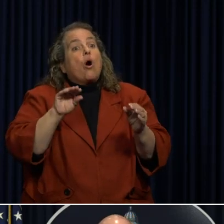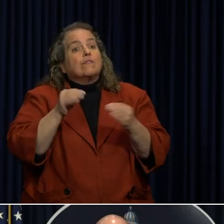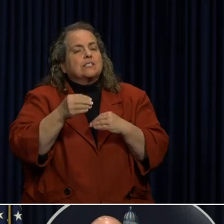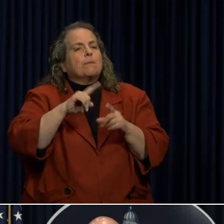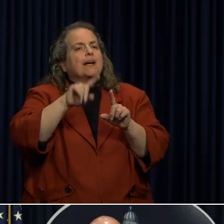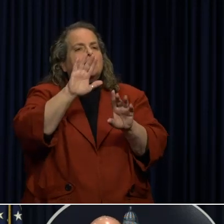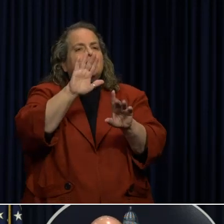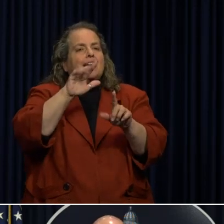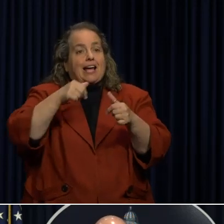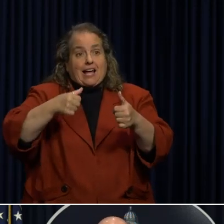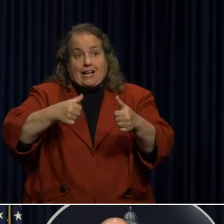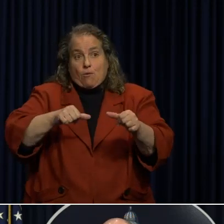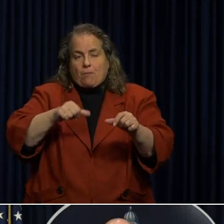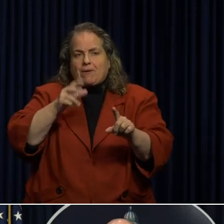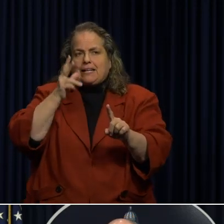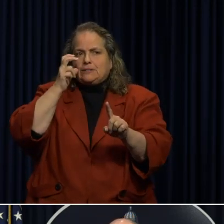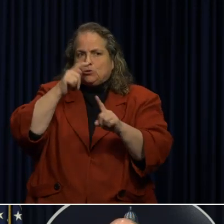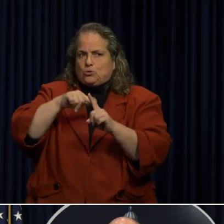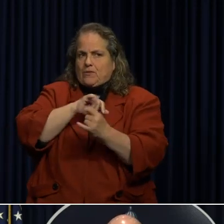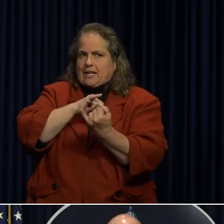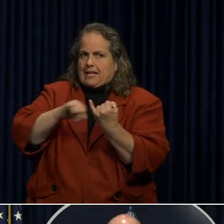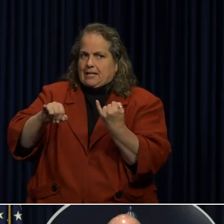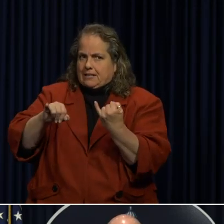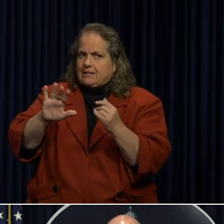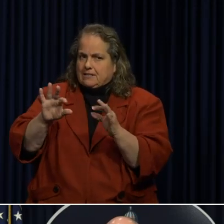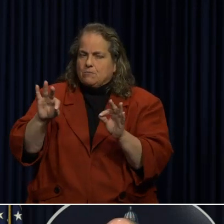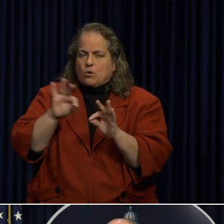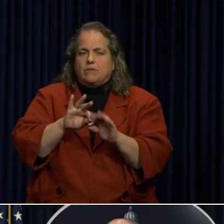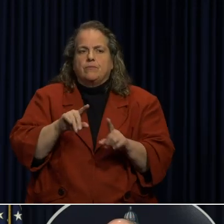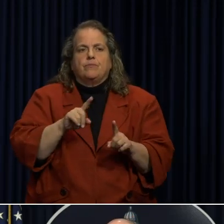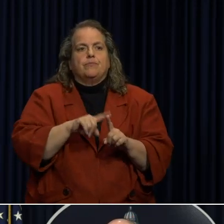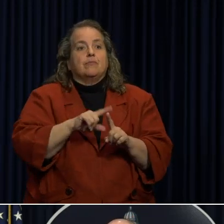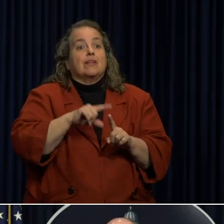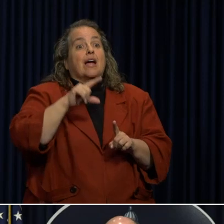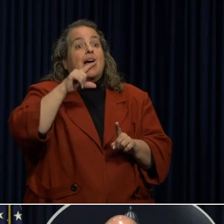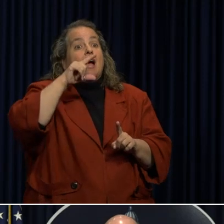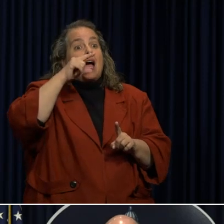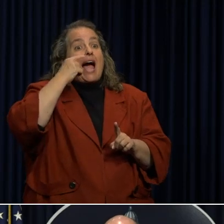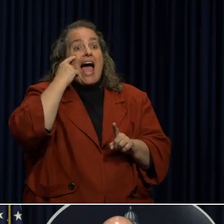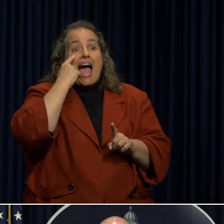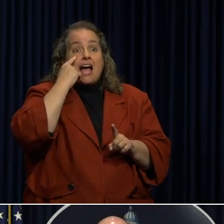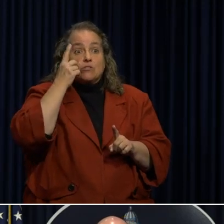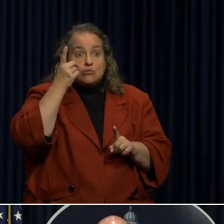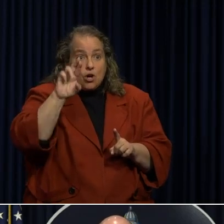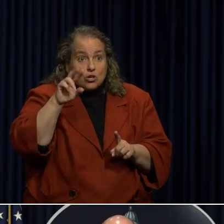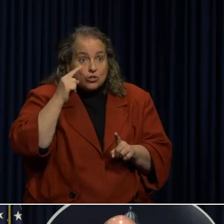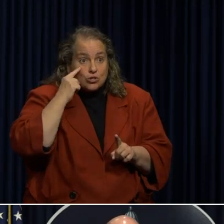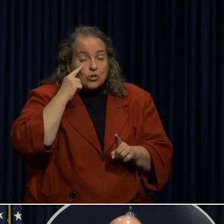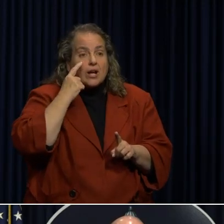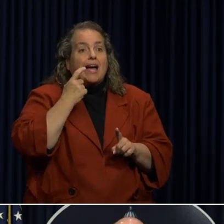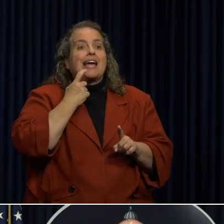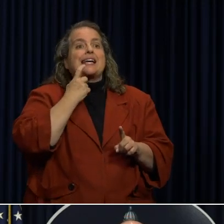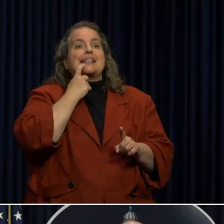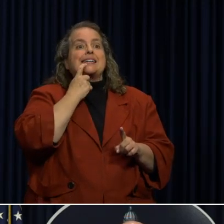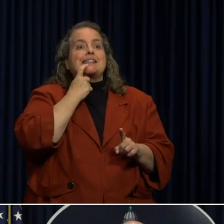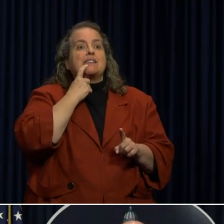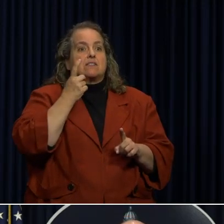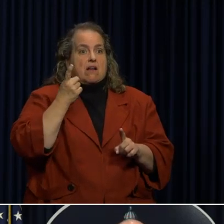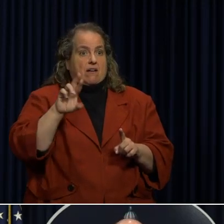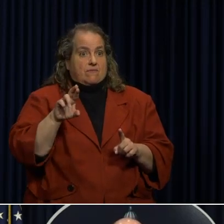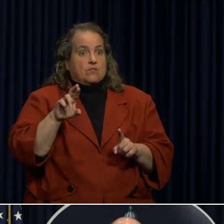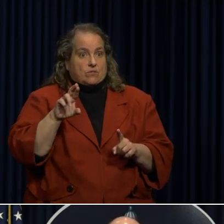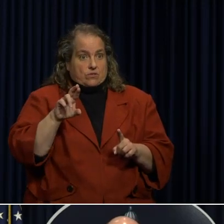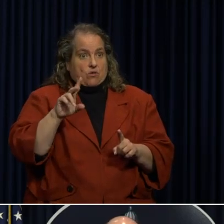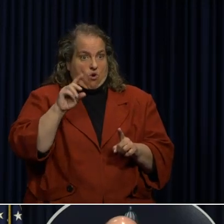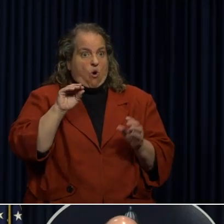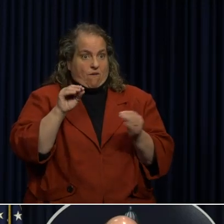you're specifically mentioned on the 5th slide. Optometrists and dental offices, and I find, when I think